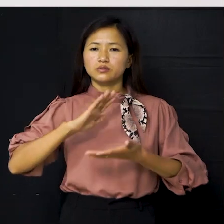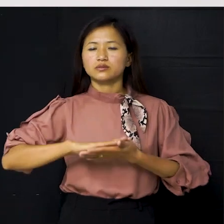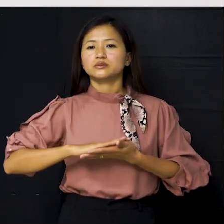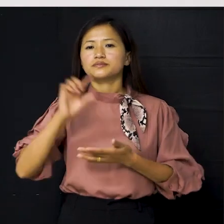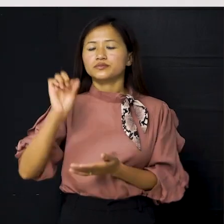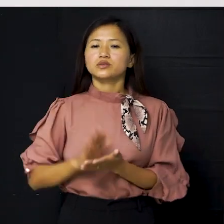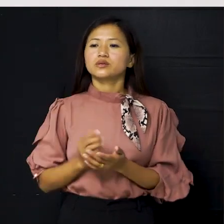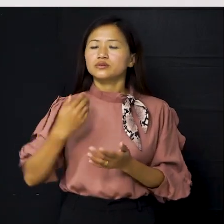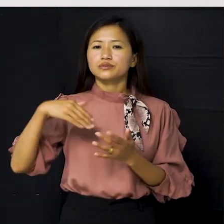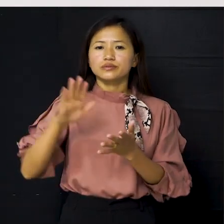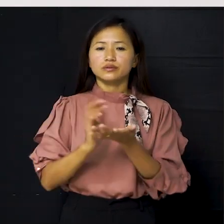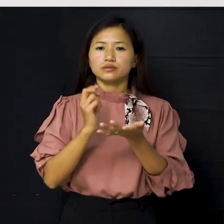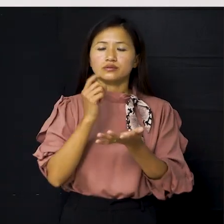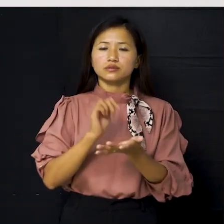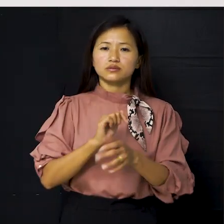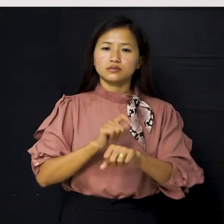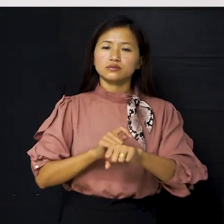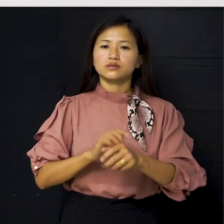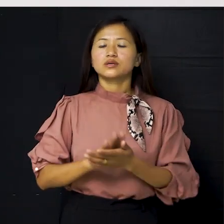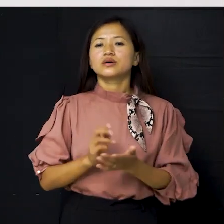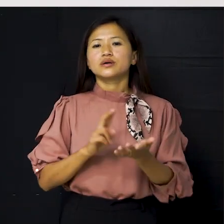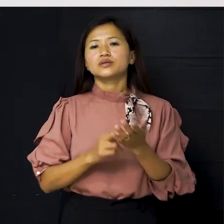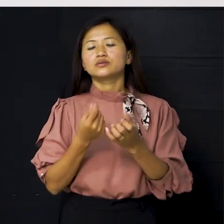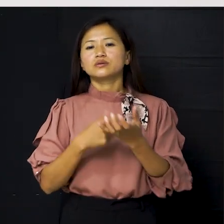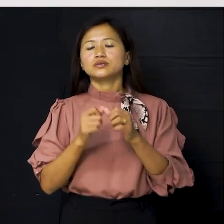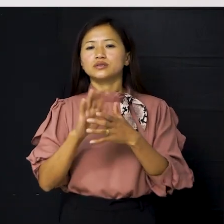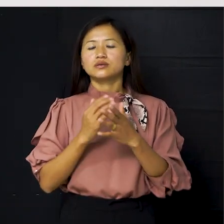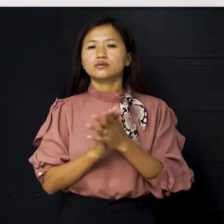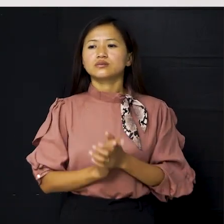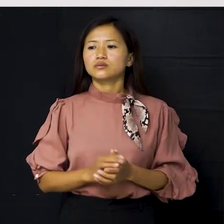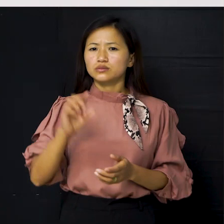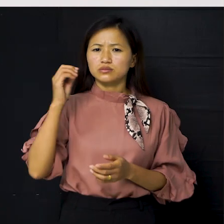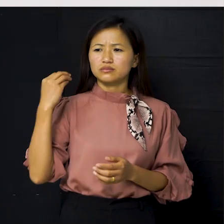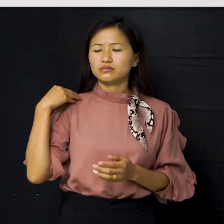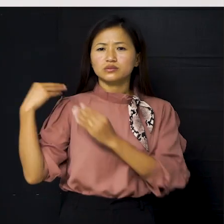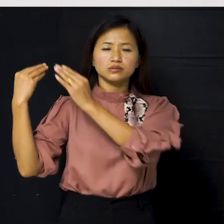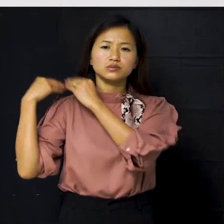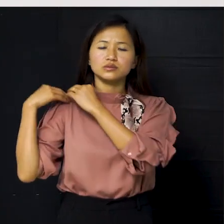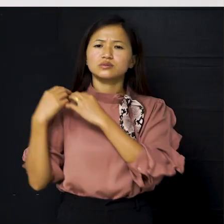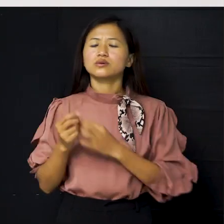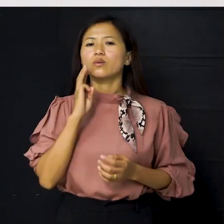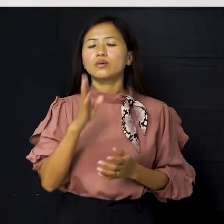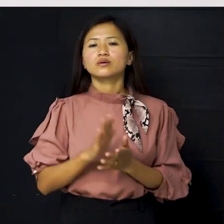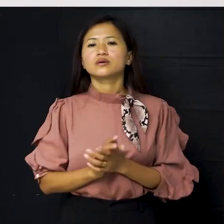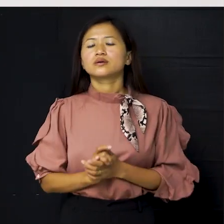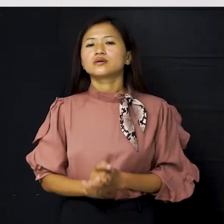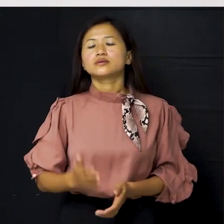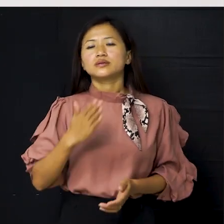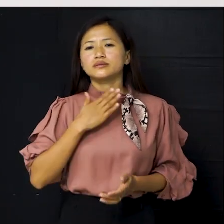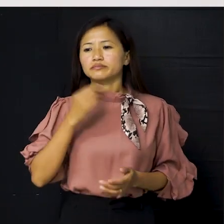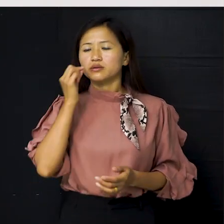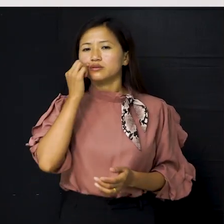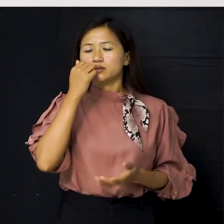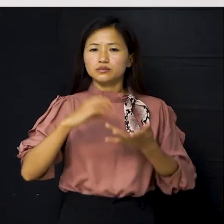during that time, Nur Jahan, she did her duty so well that her husband really respected her